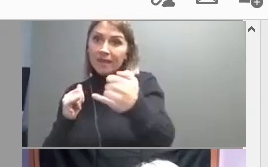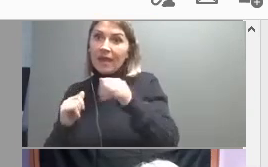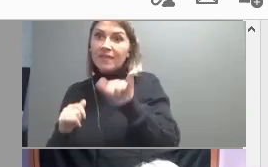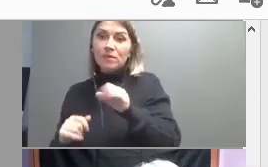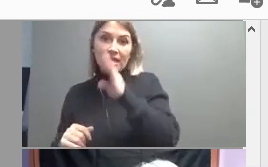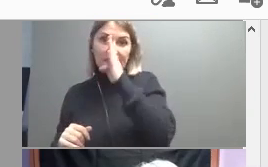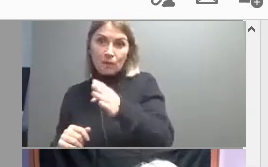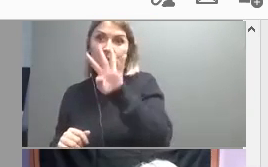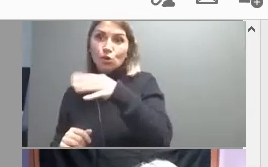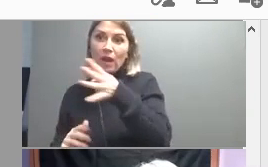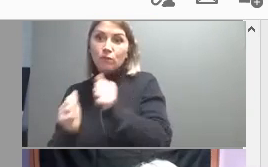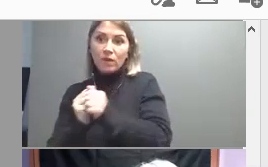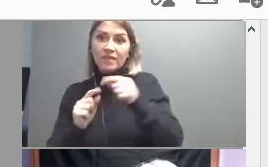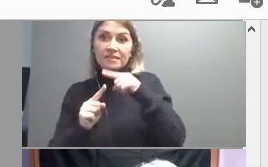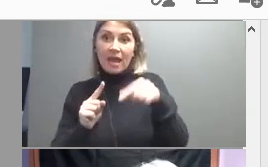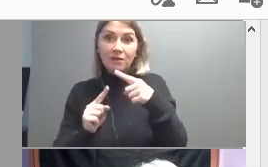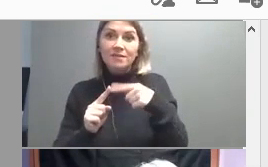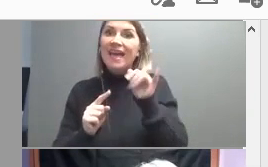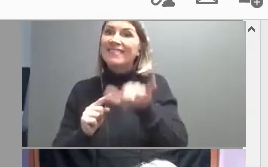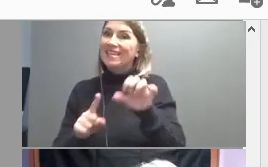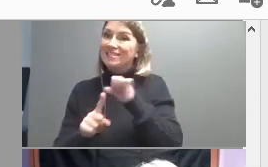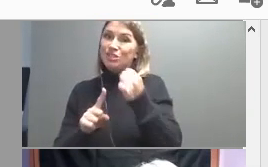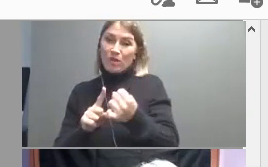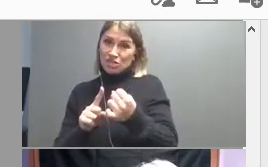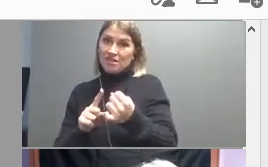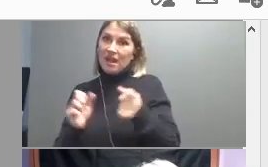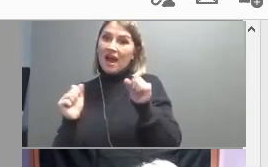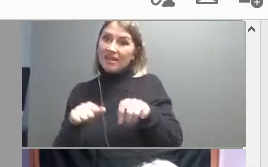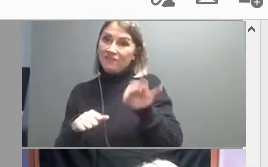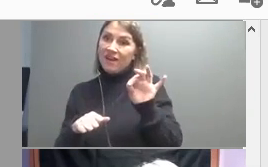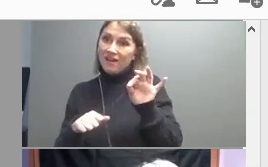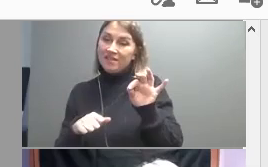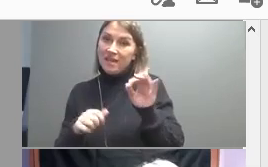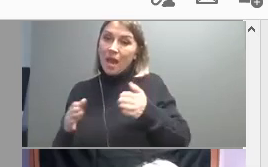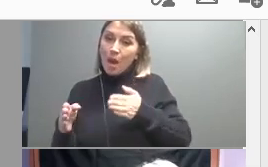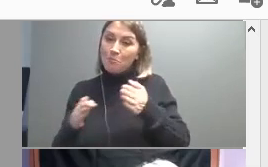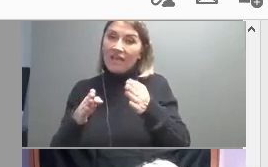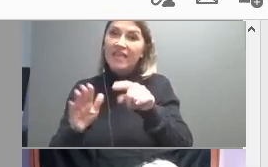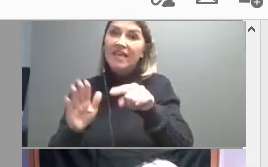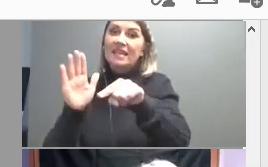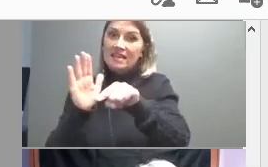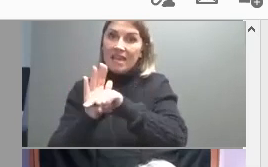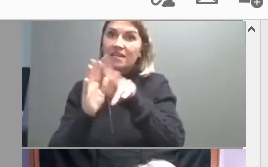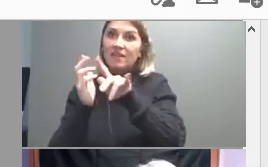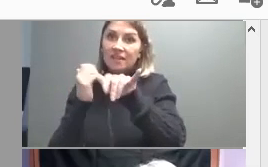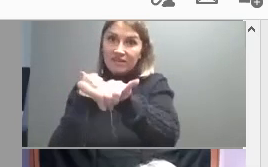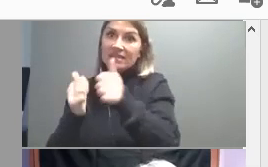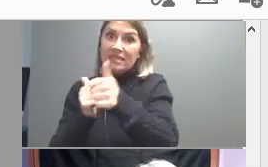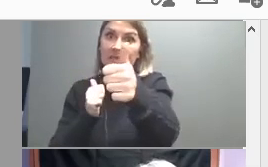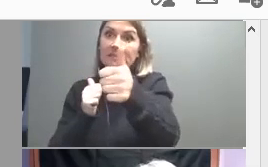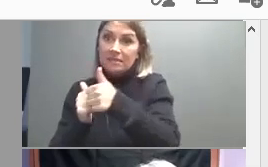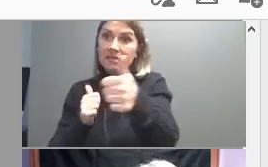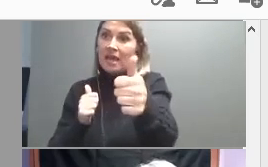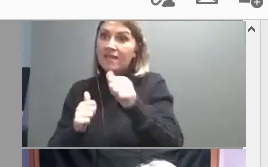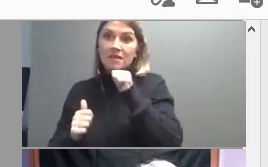let's say, with cycles, right? In that scenario, I can find a path that is negative infinite distance that does